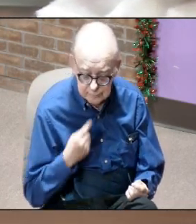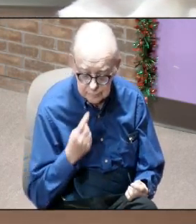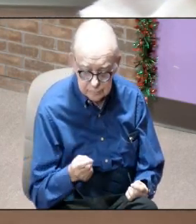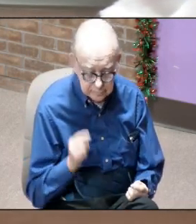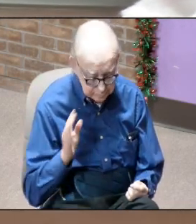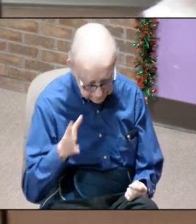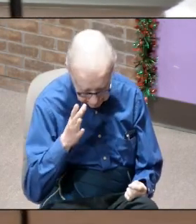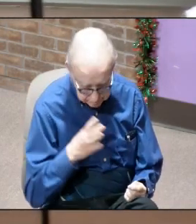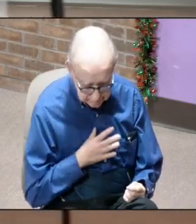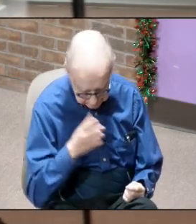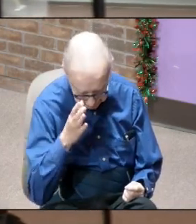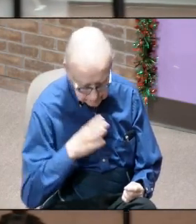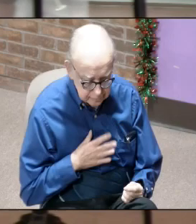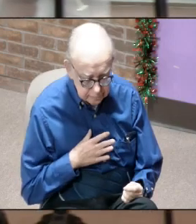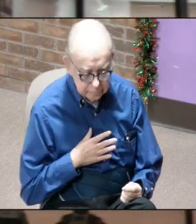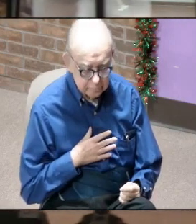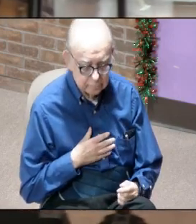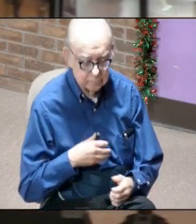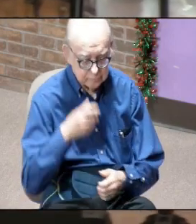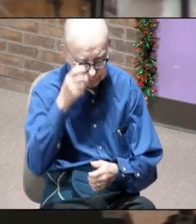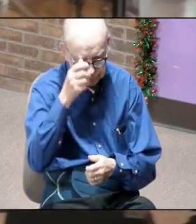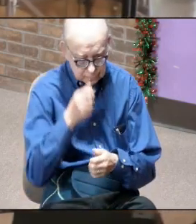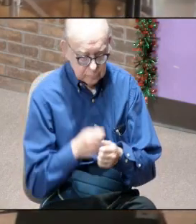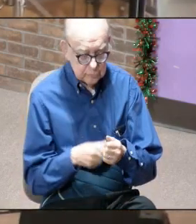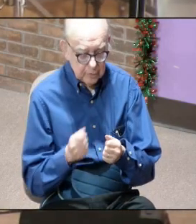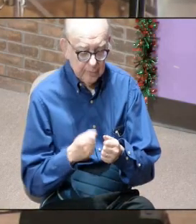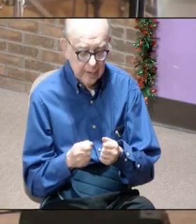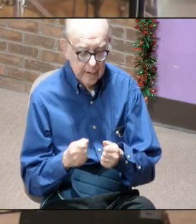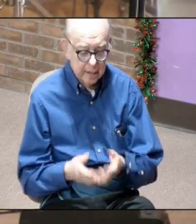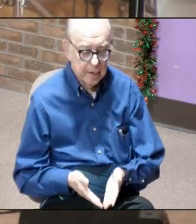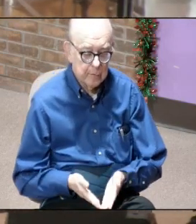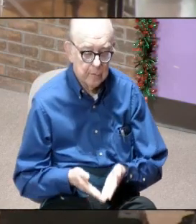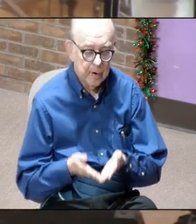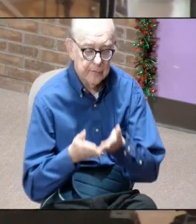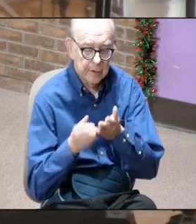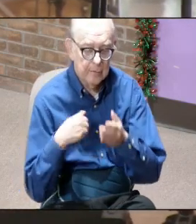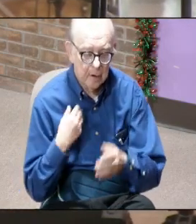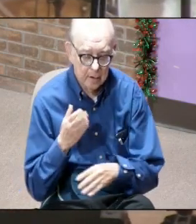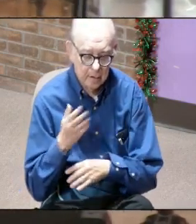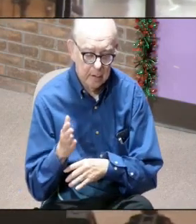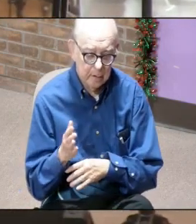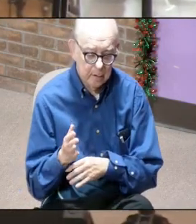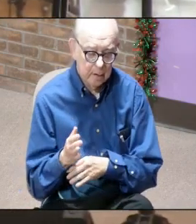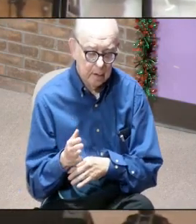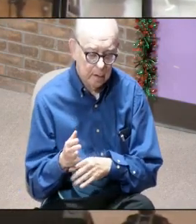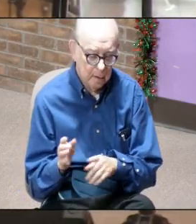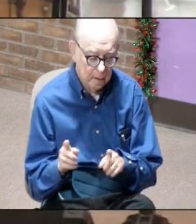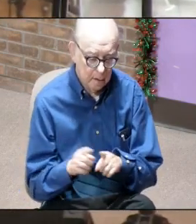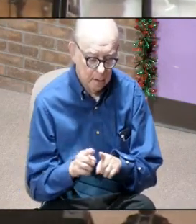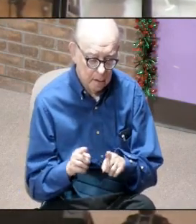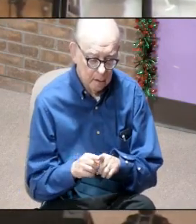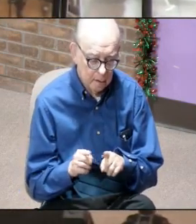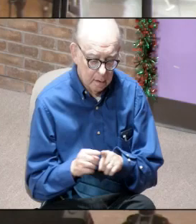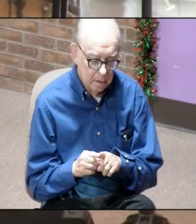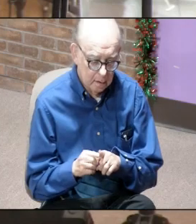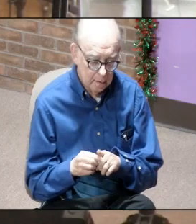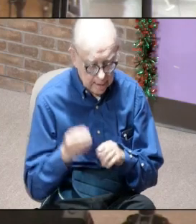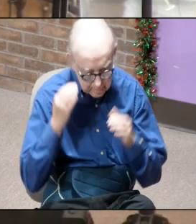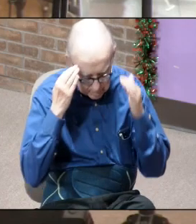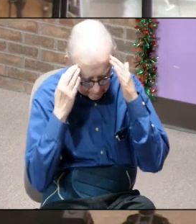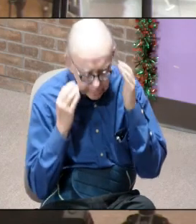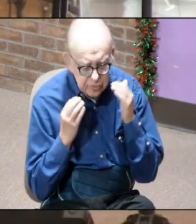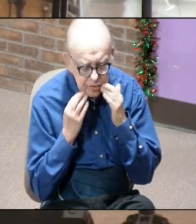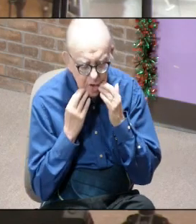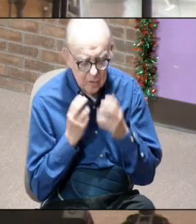his men, lower the flag and raise our flag. Our flag, which was like the skull and bones